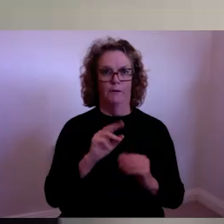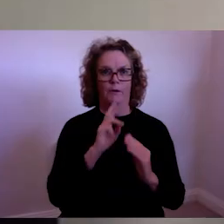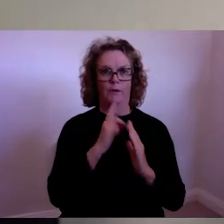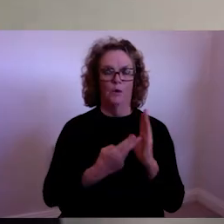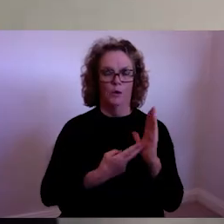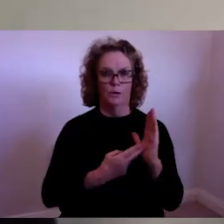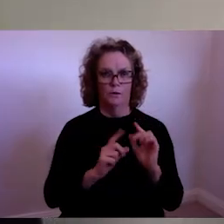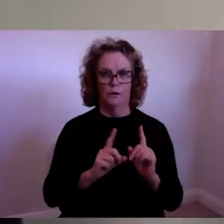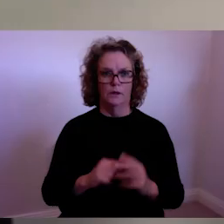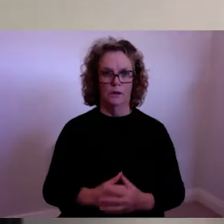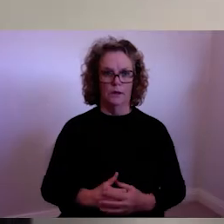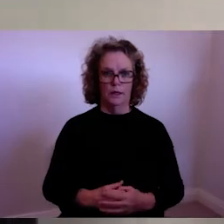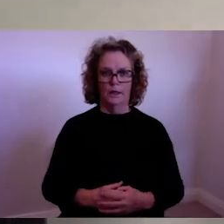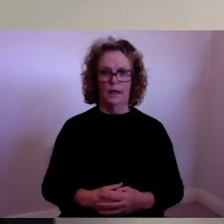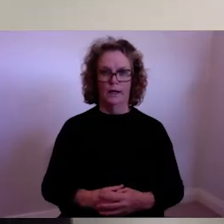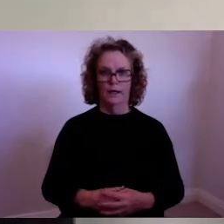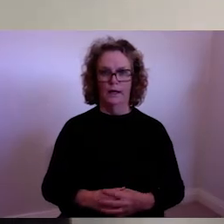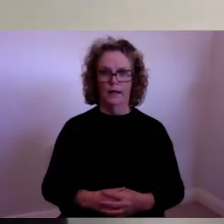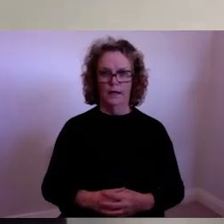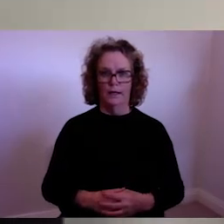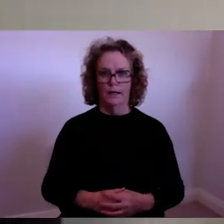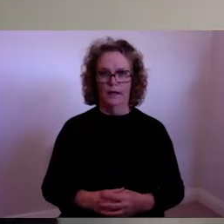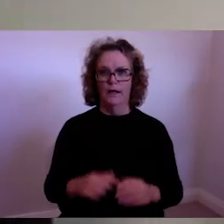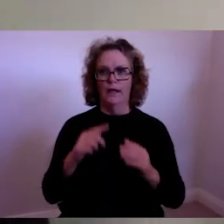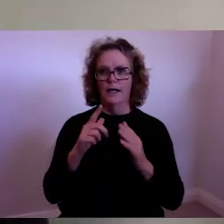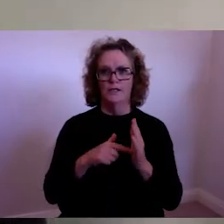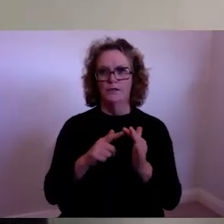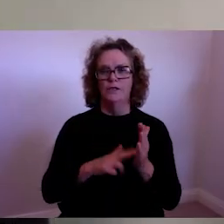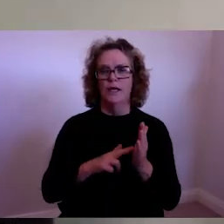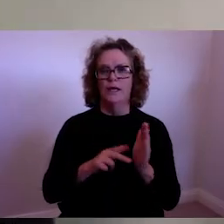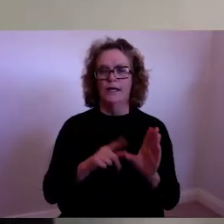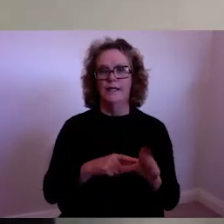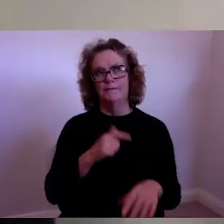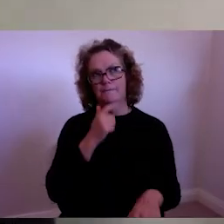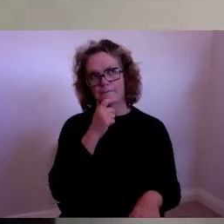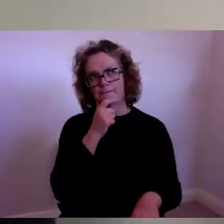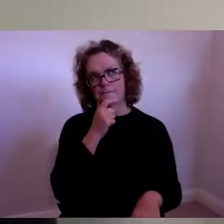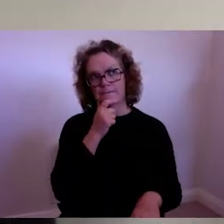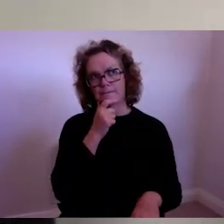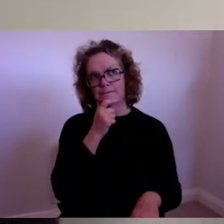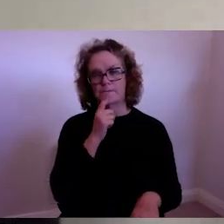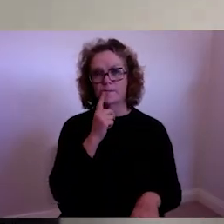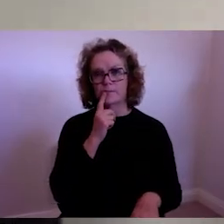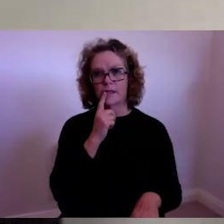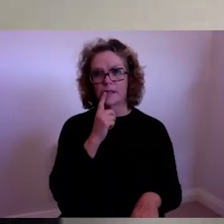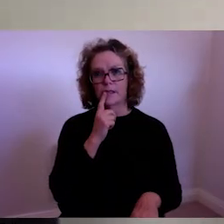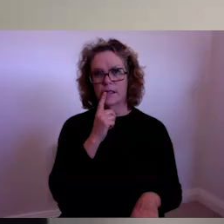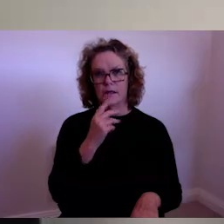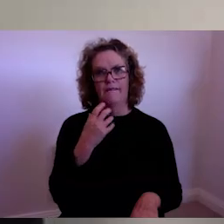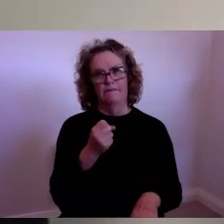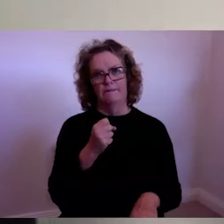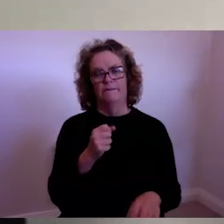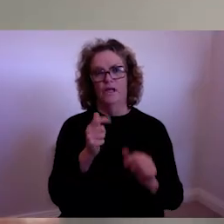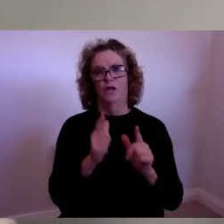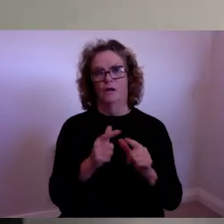Shall I guess? Okay. I was so the main takeaways are many.